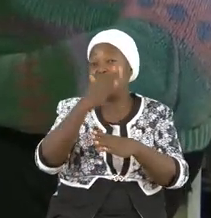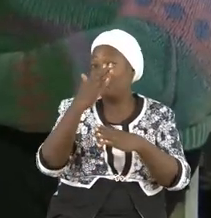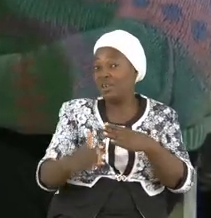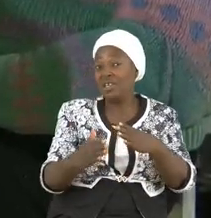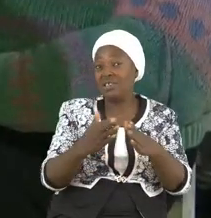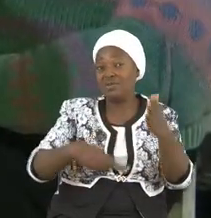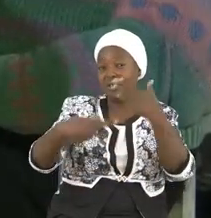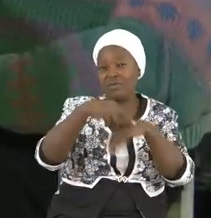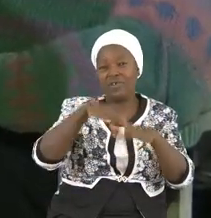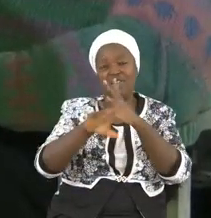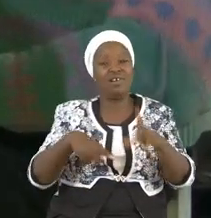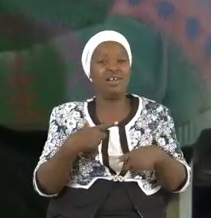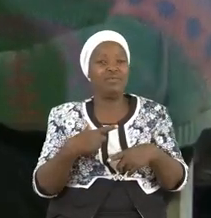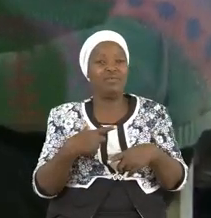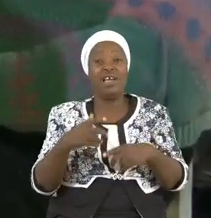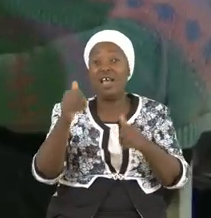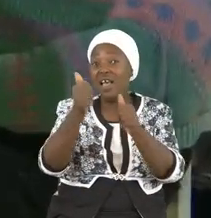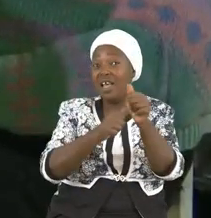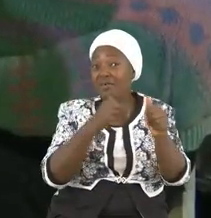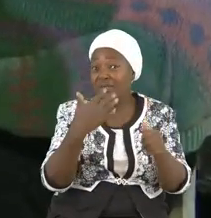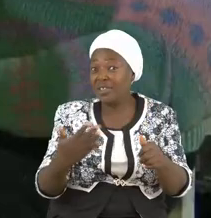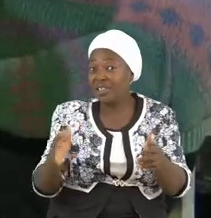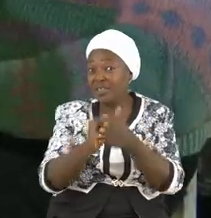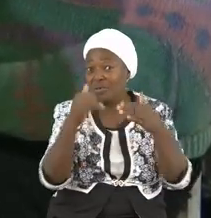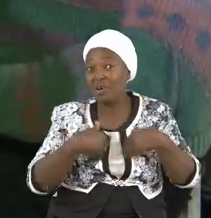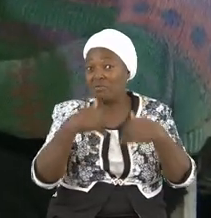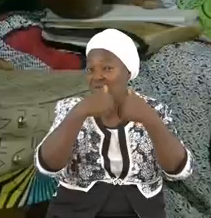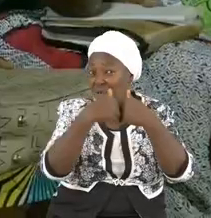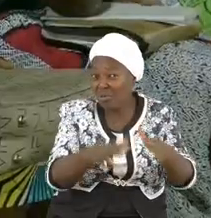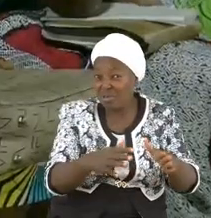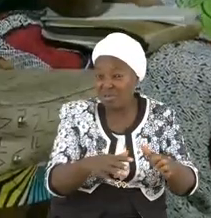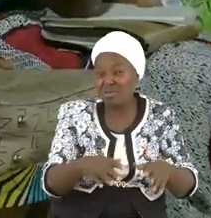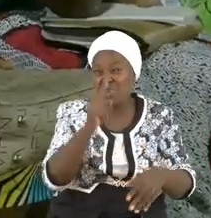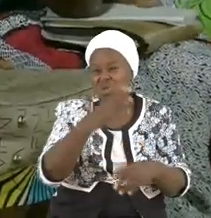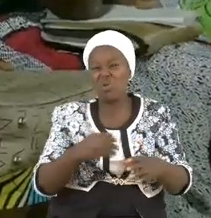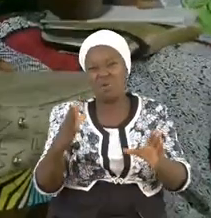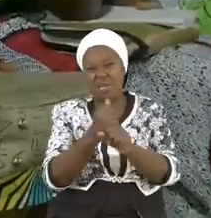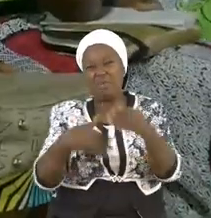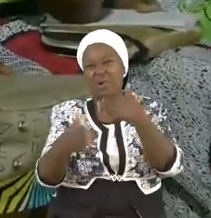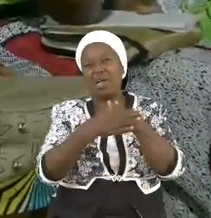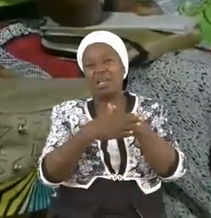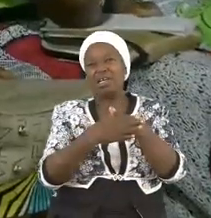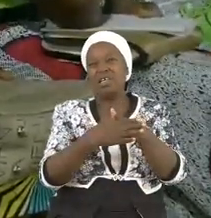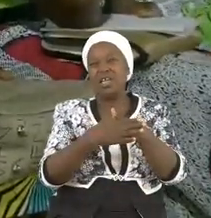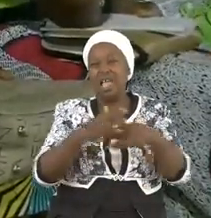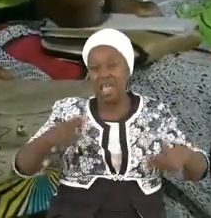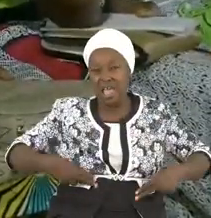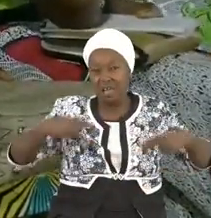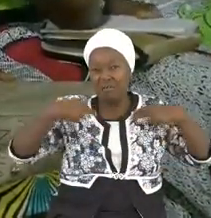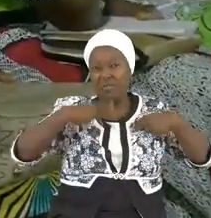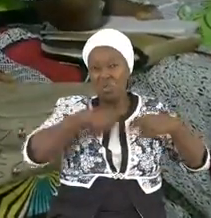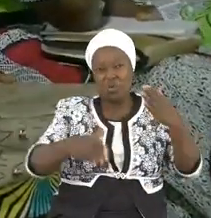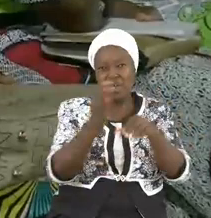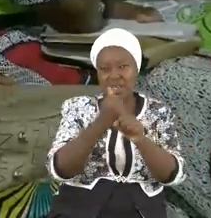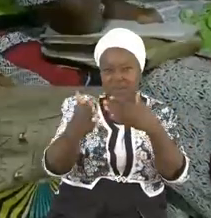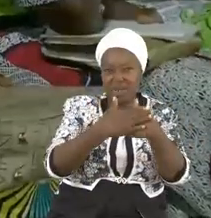Yeah. Everything you have lost, you recover. Yeah. Health, you recover. Yeah.